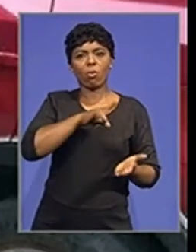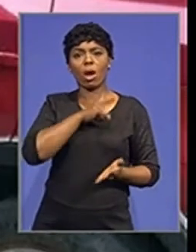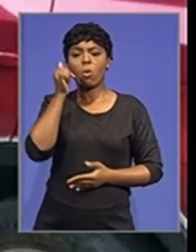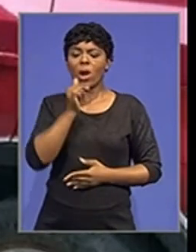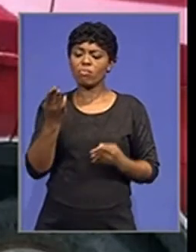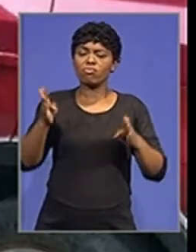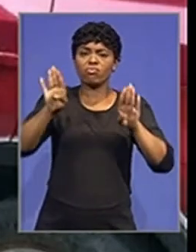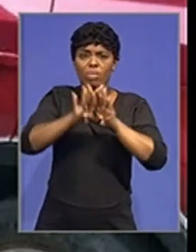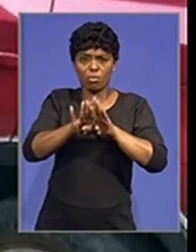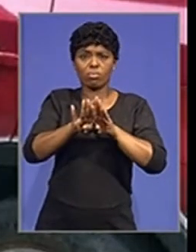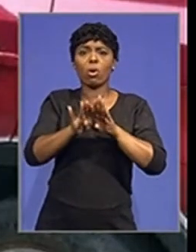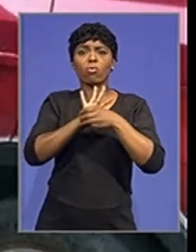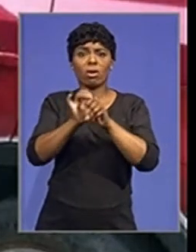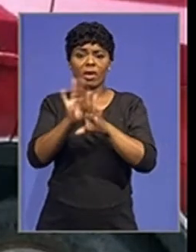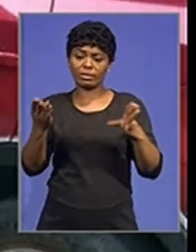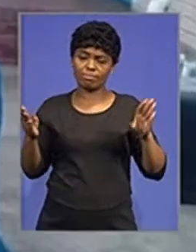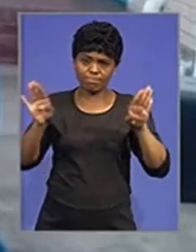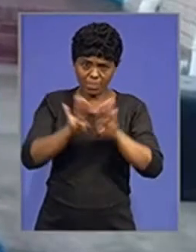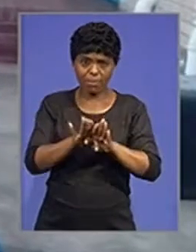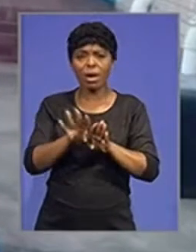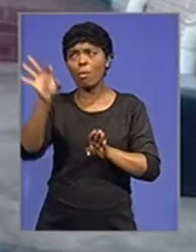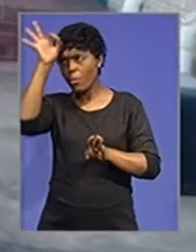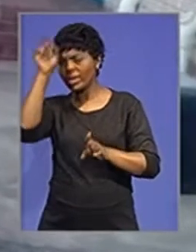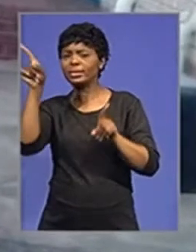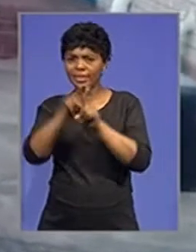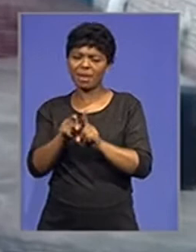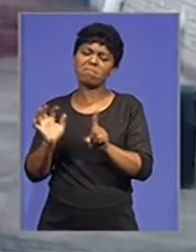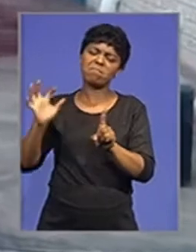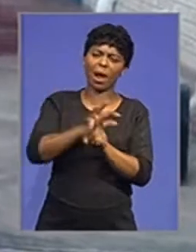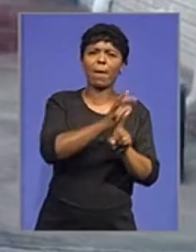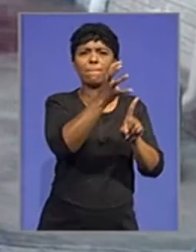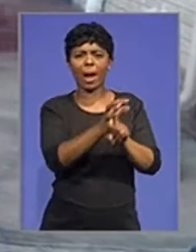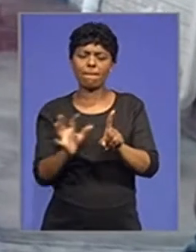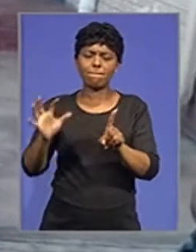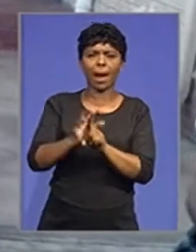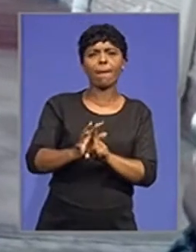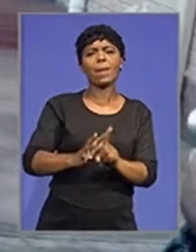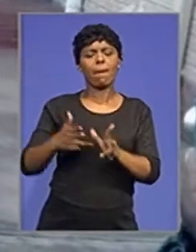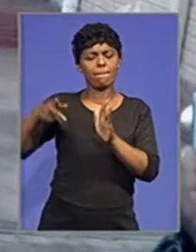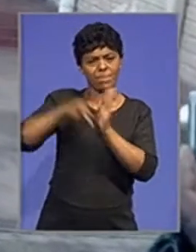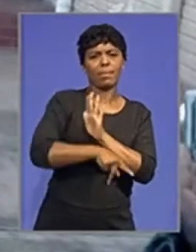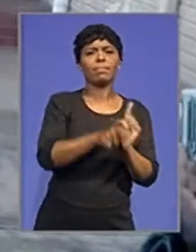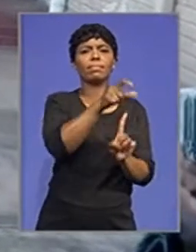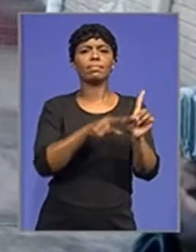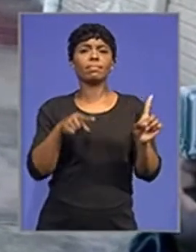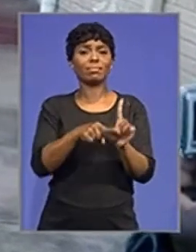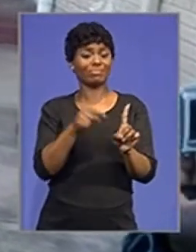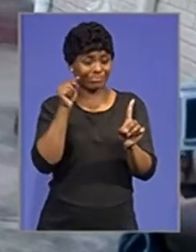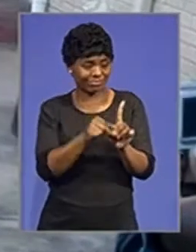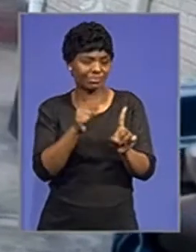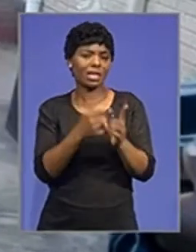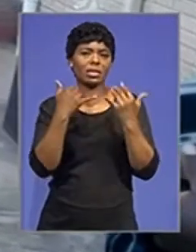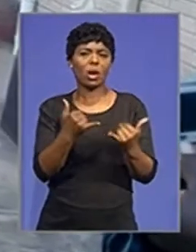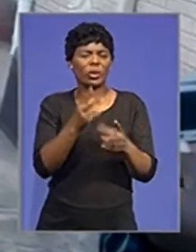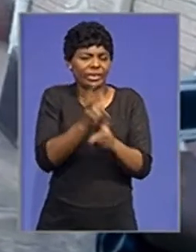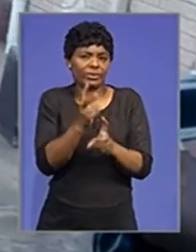le mo kiletsong ya metsamao. E setse e le sebaka sa ngwaga a hulere mme seo le ga jaana se bakile botshelo bo bo boima